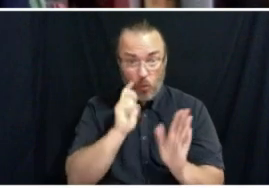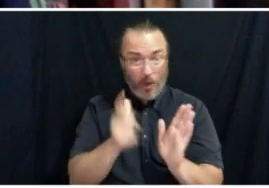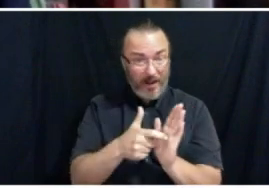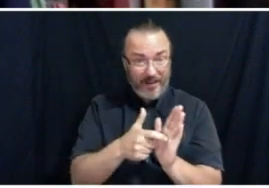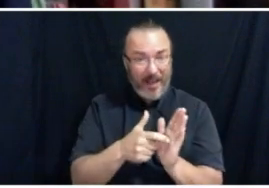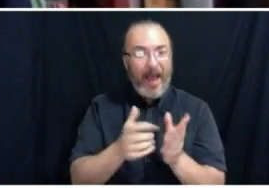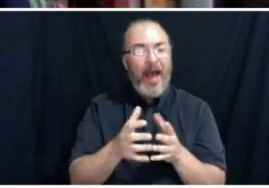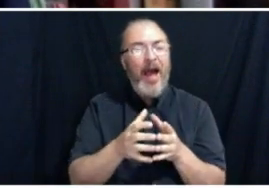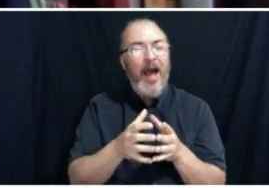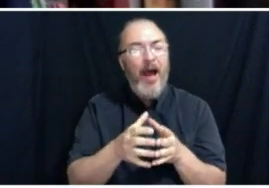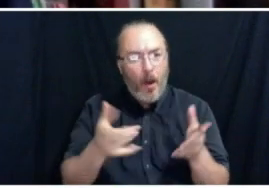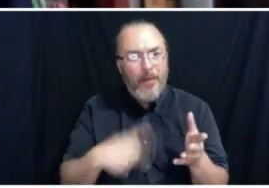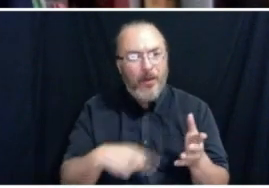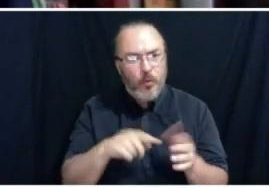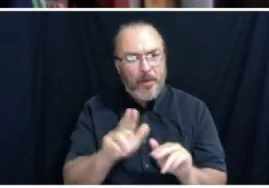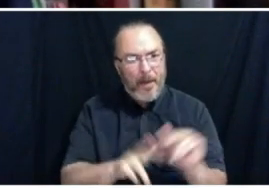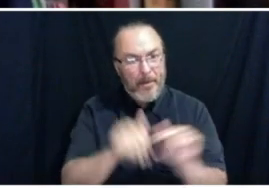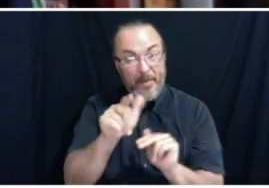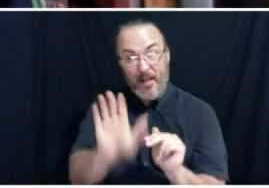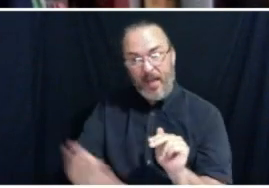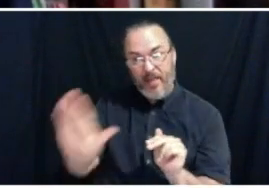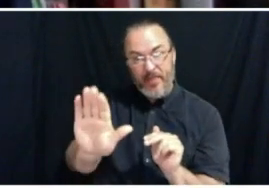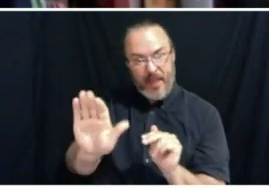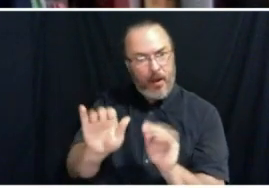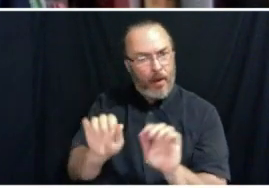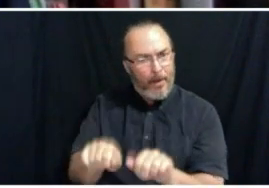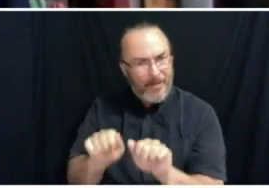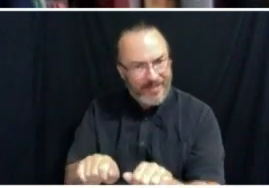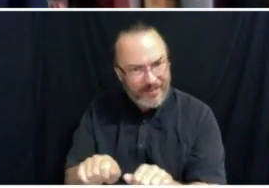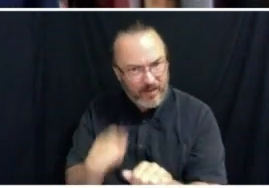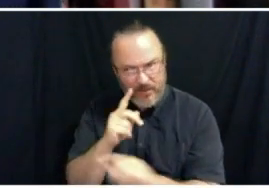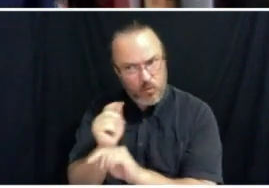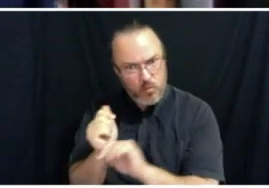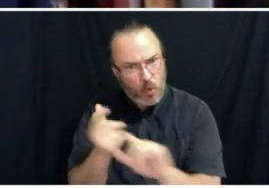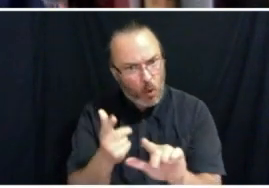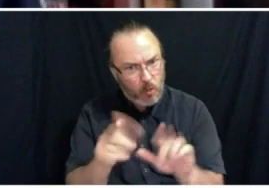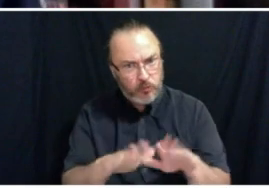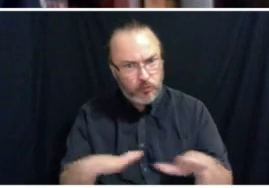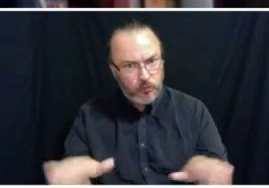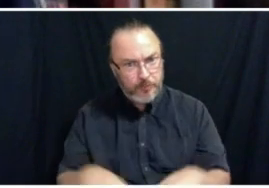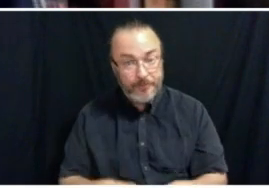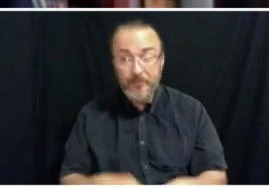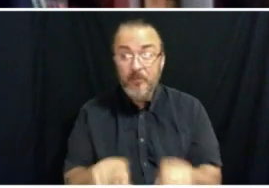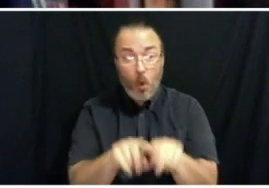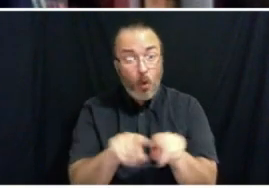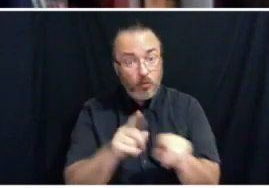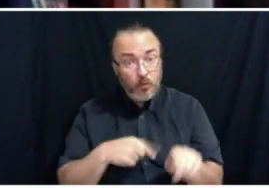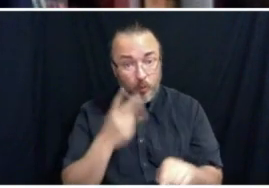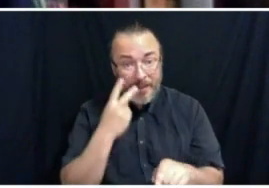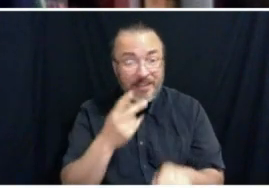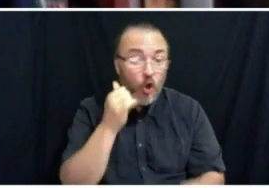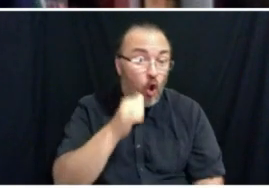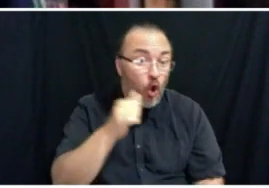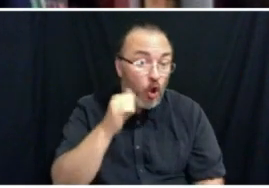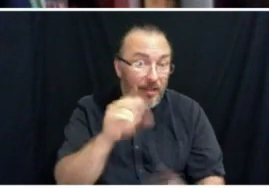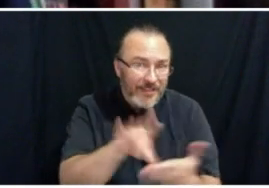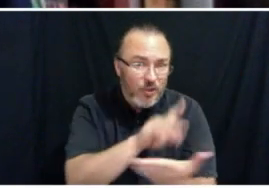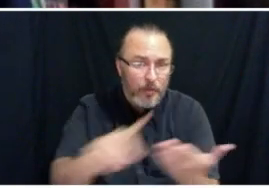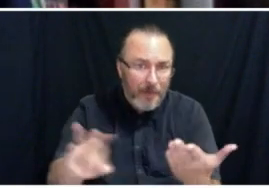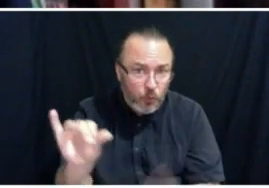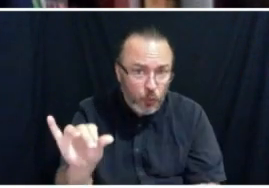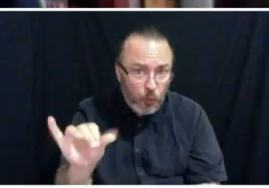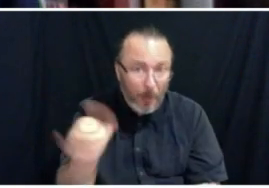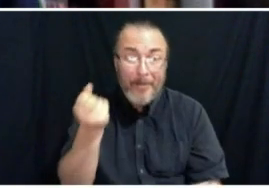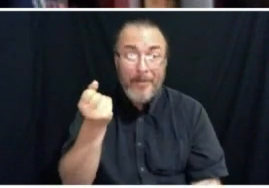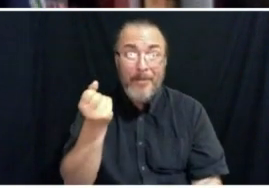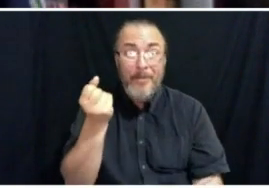on the capabilities of every child. We see also girl discrimination and large numbers of